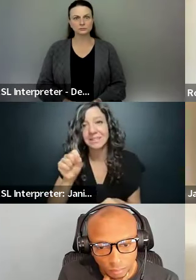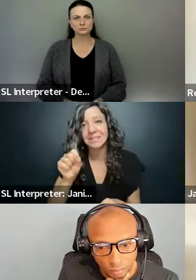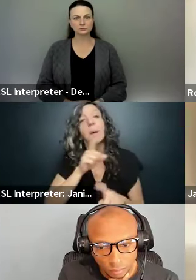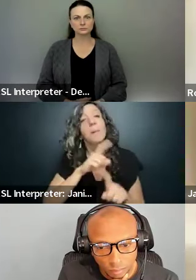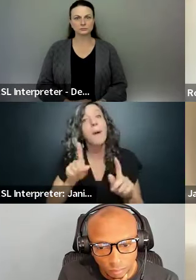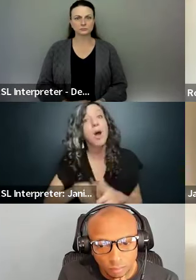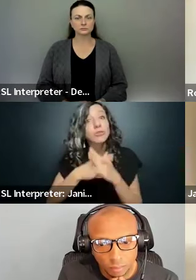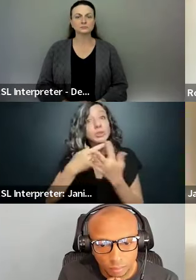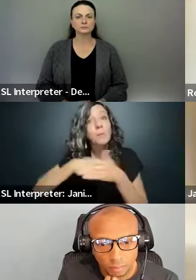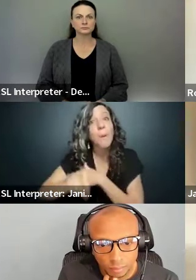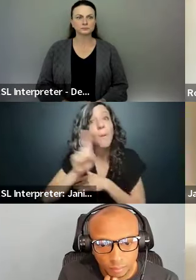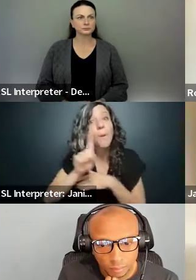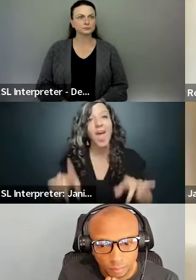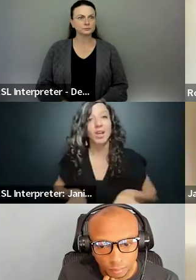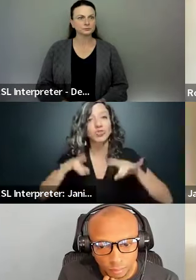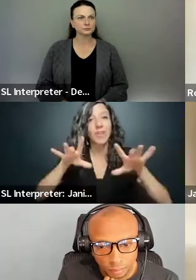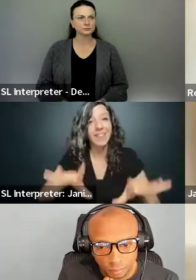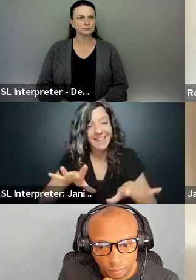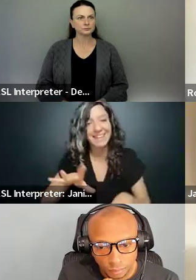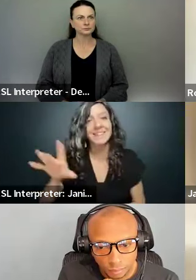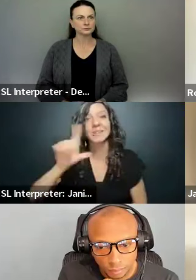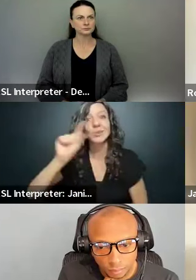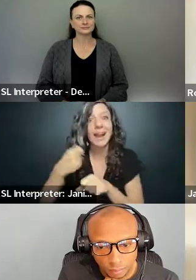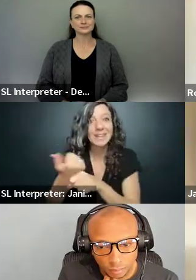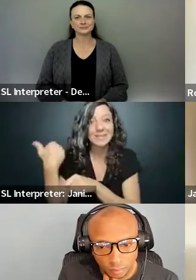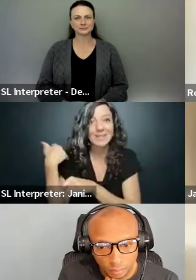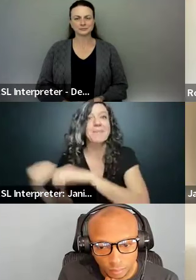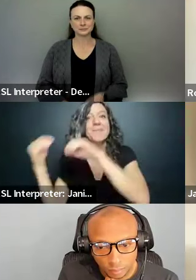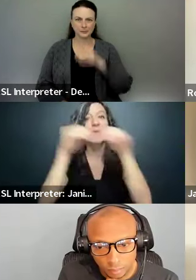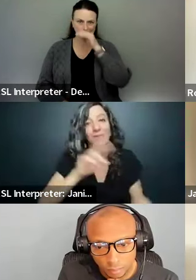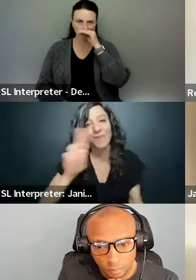Australia originally, 20 years ago, and I moved here.